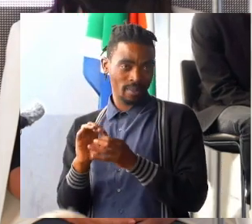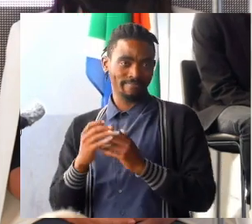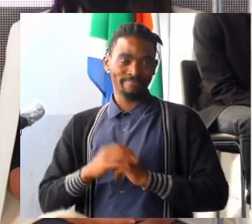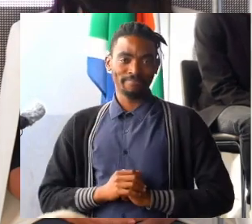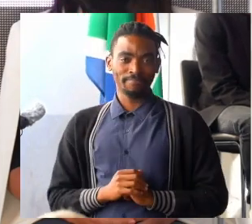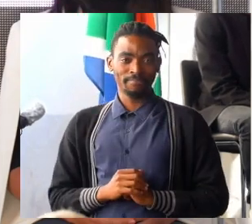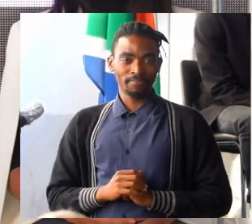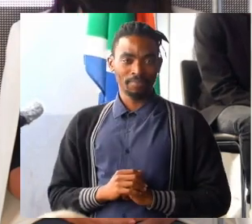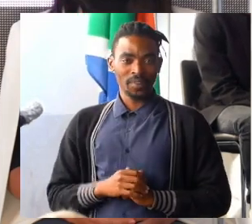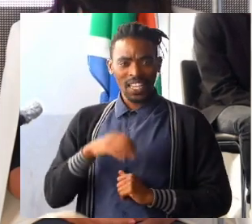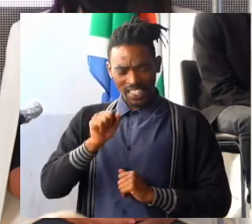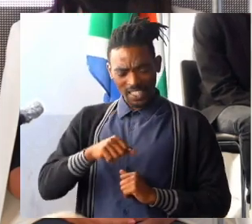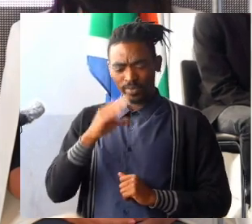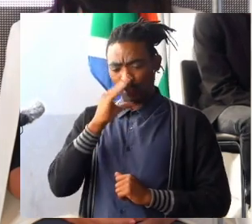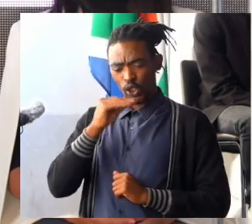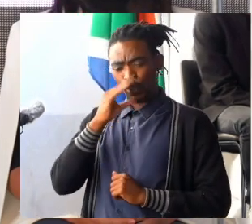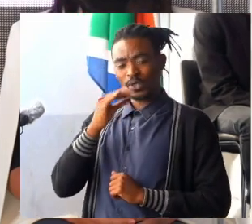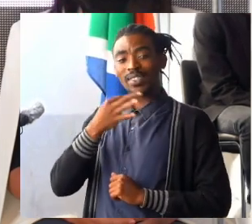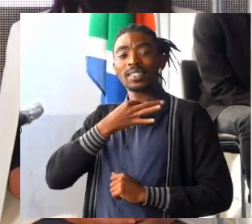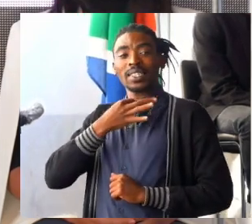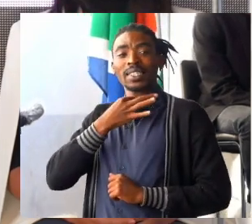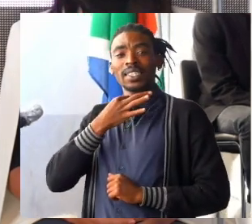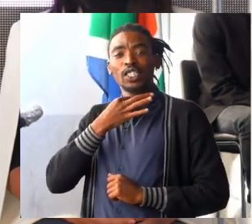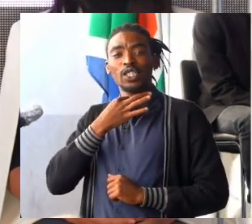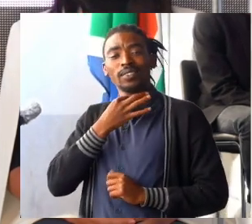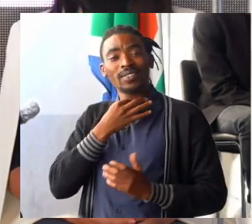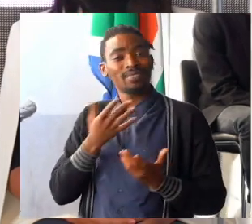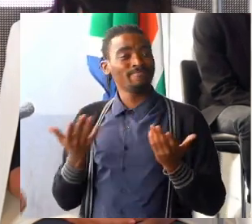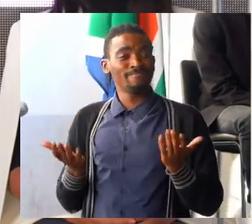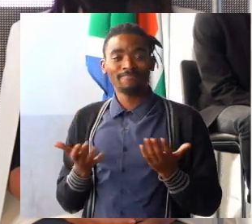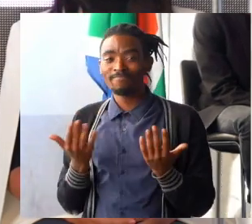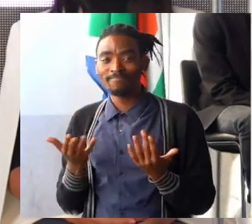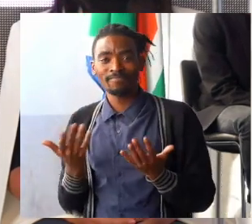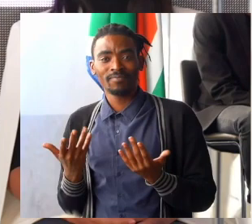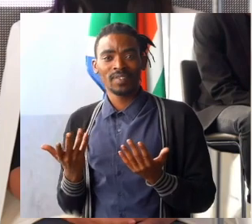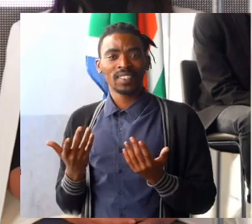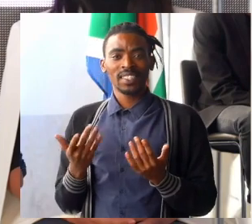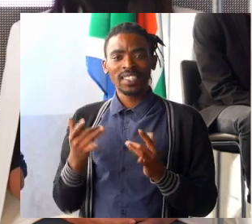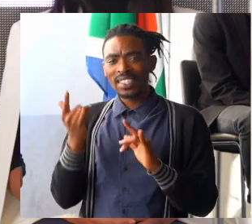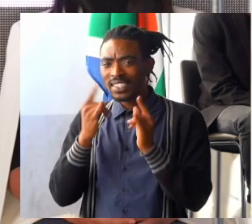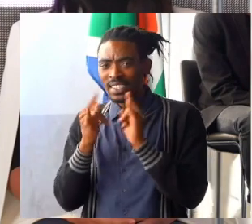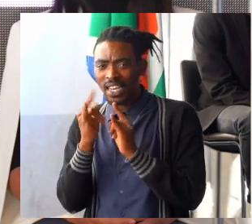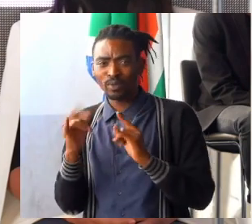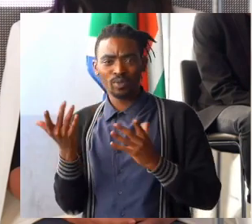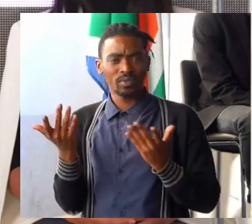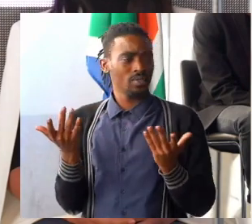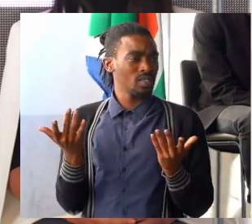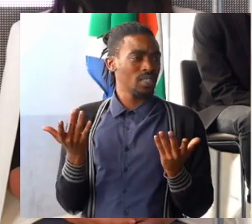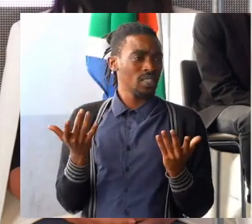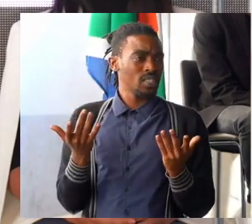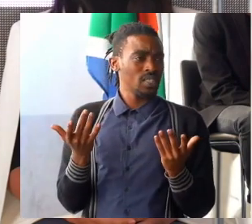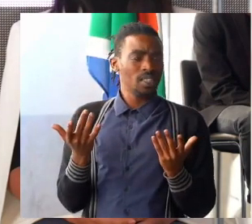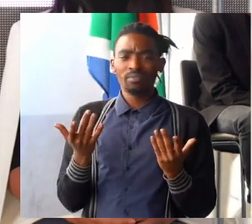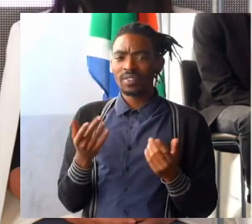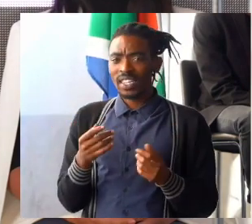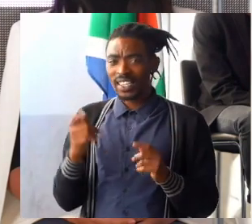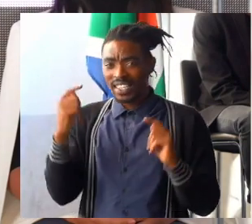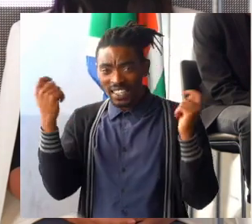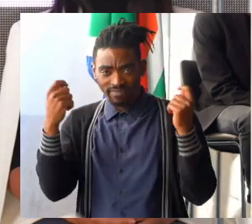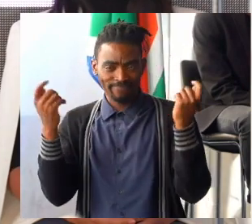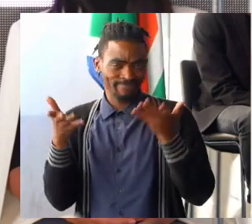So as much as we speak English in the cities and we end up in the cities we end up in, and in events such as